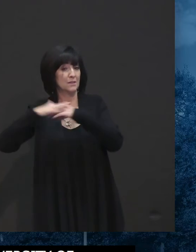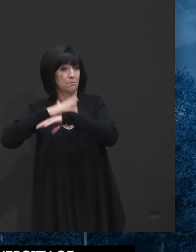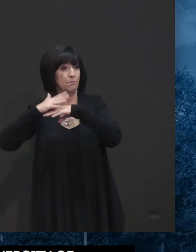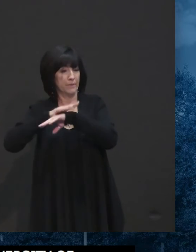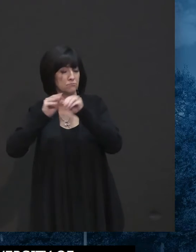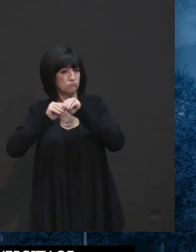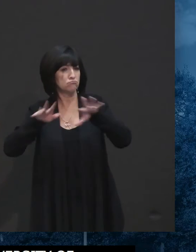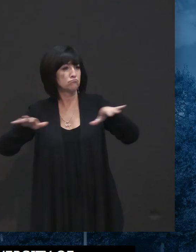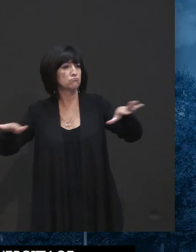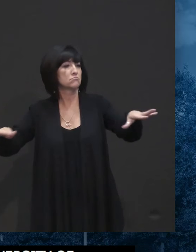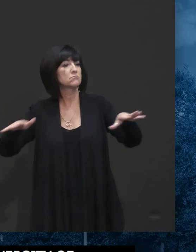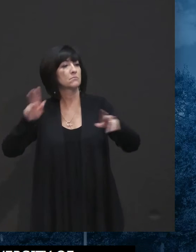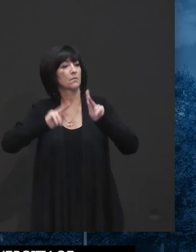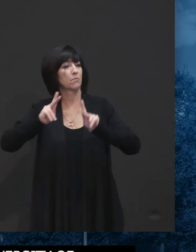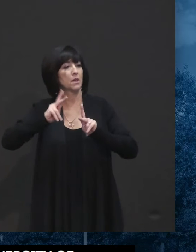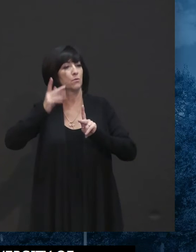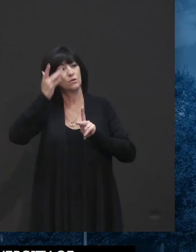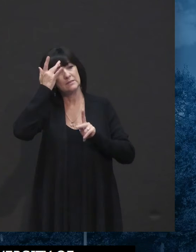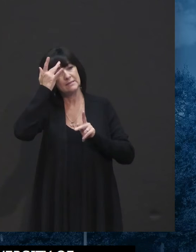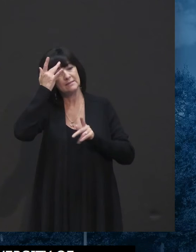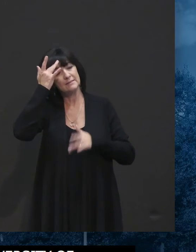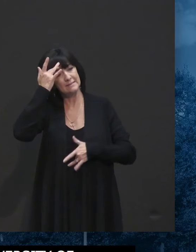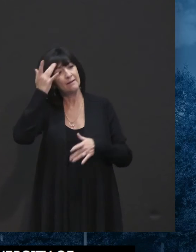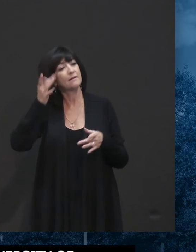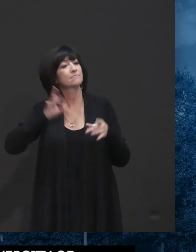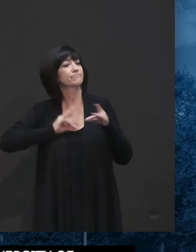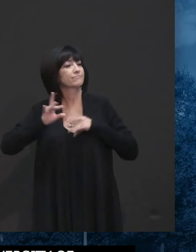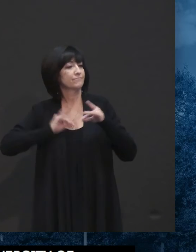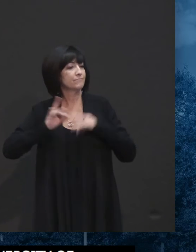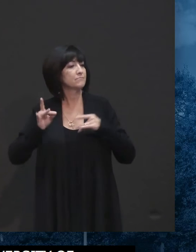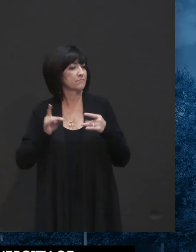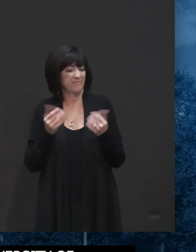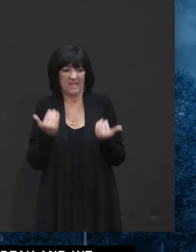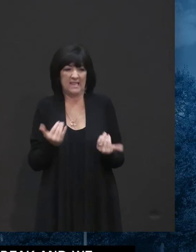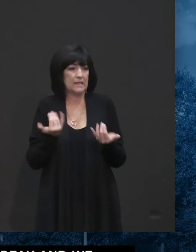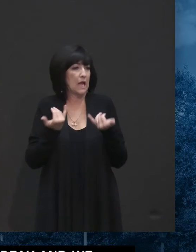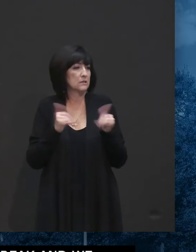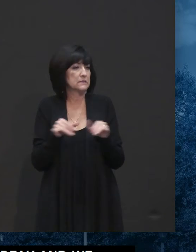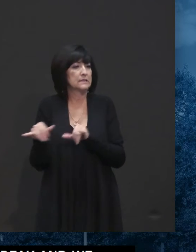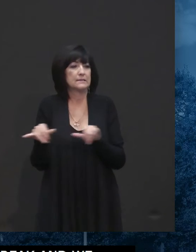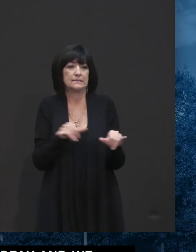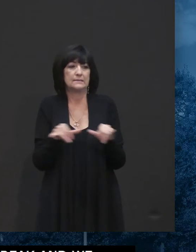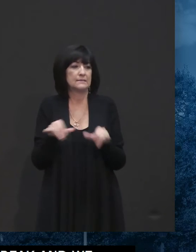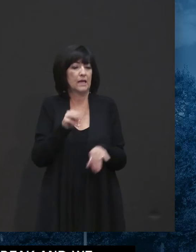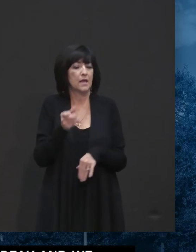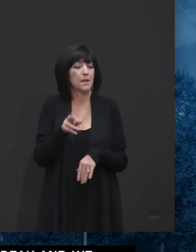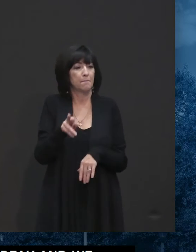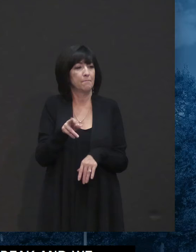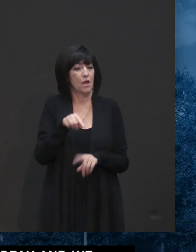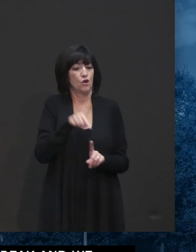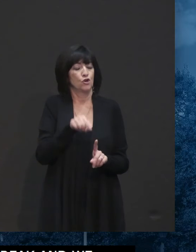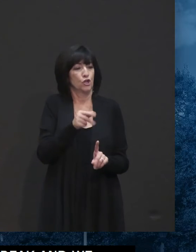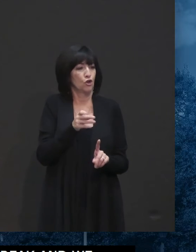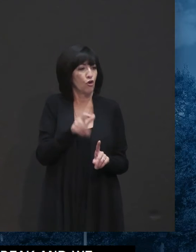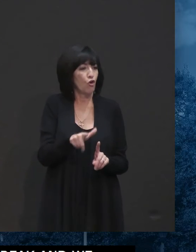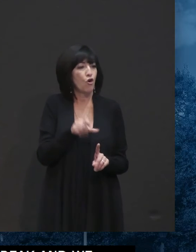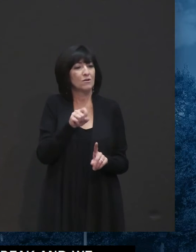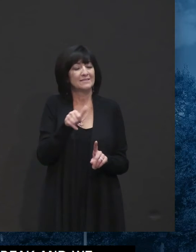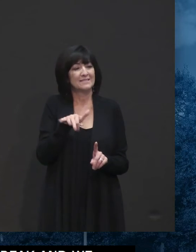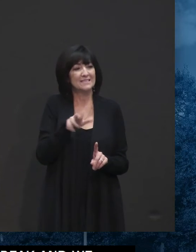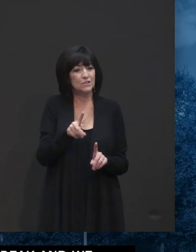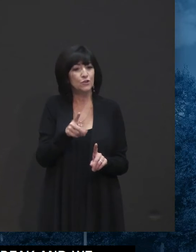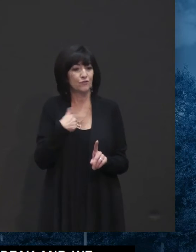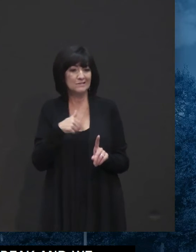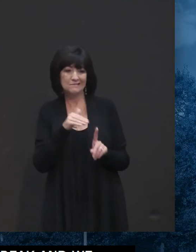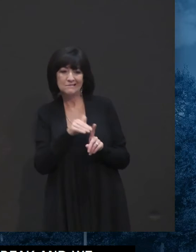thing. And we'll do the same here with Mayor Schwed and Laurel, Mayor Schall and Seaford, just to tell them, we